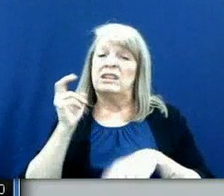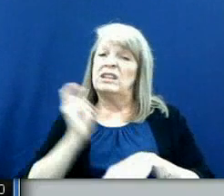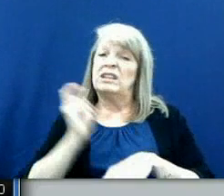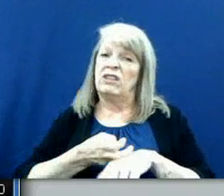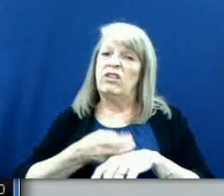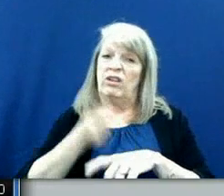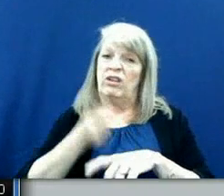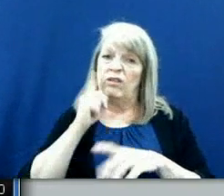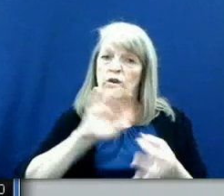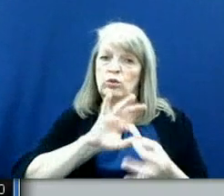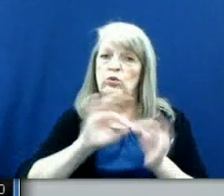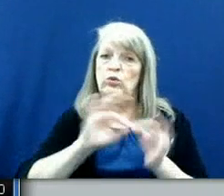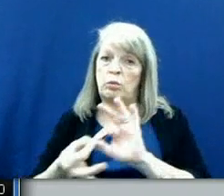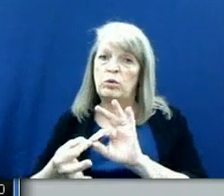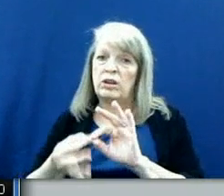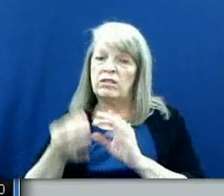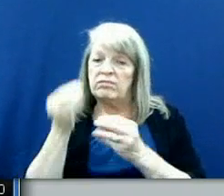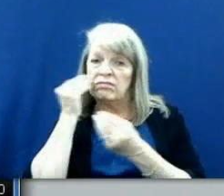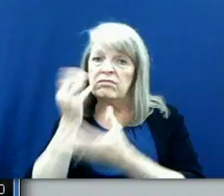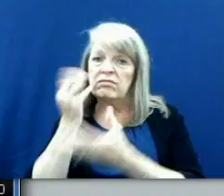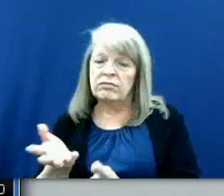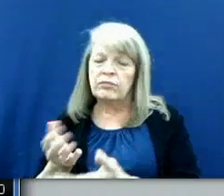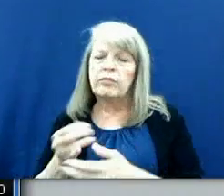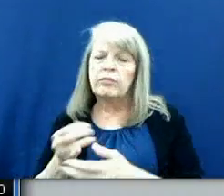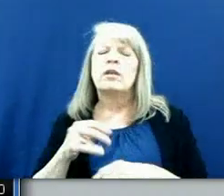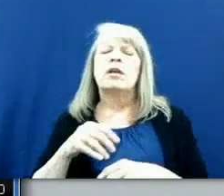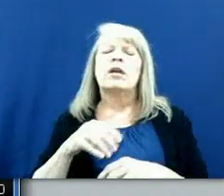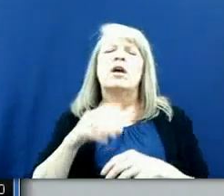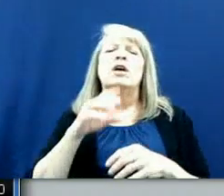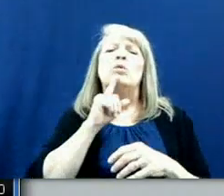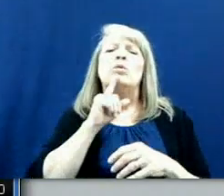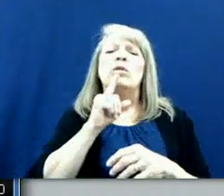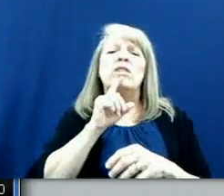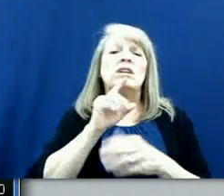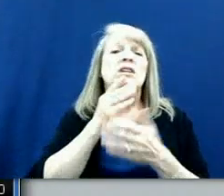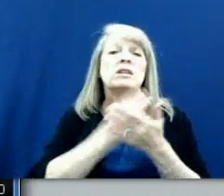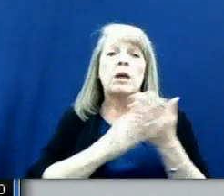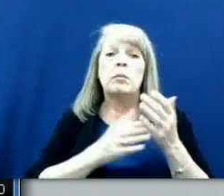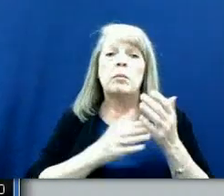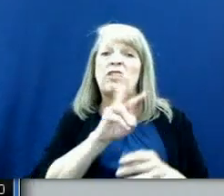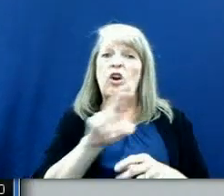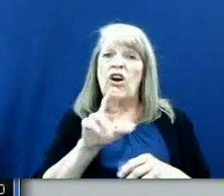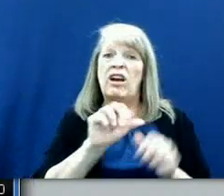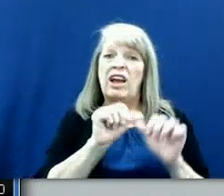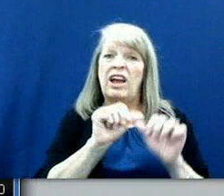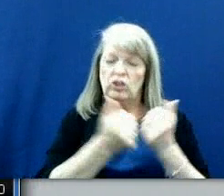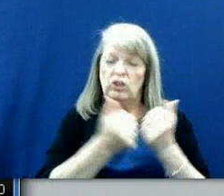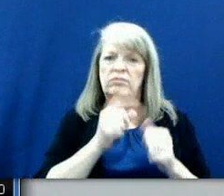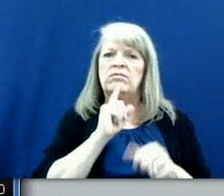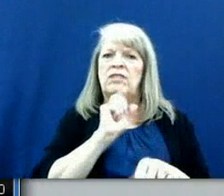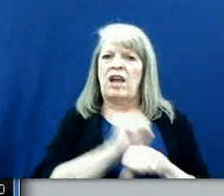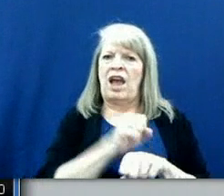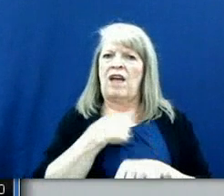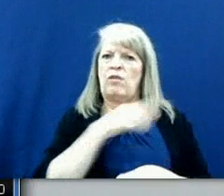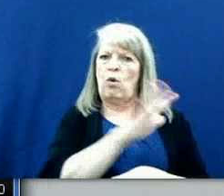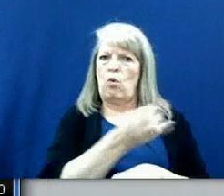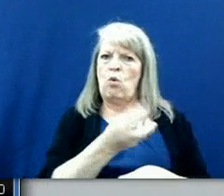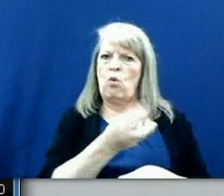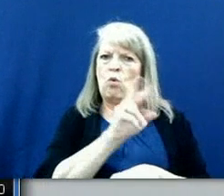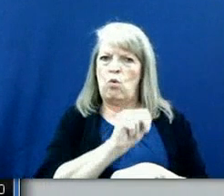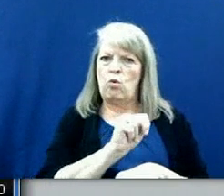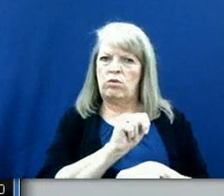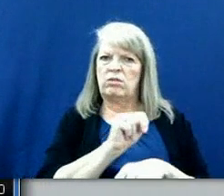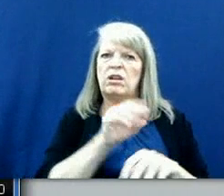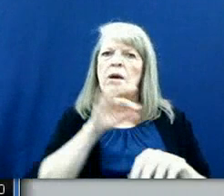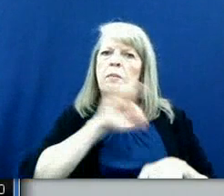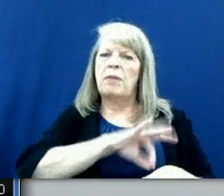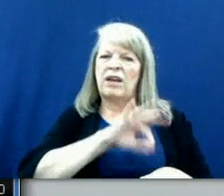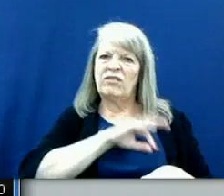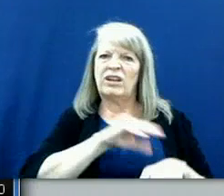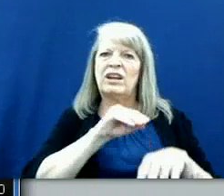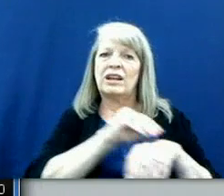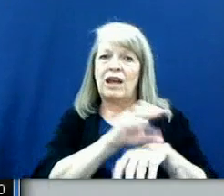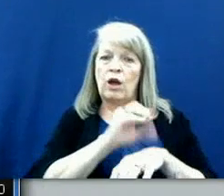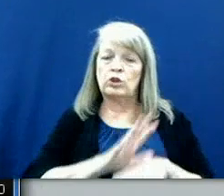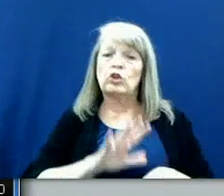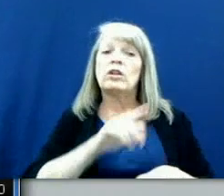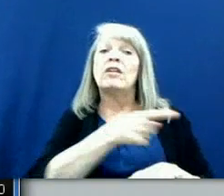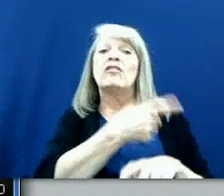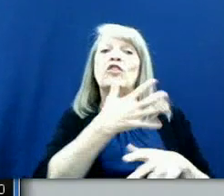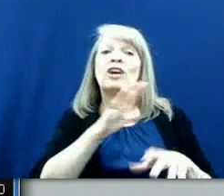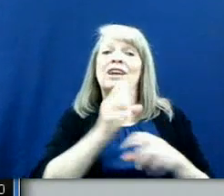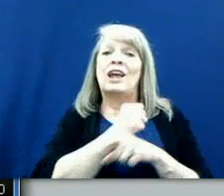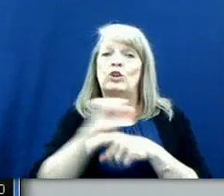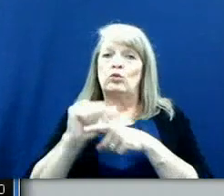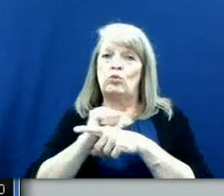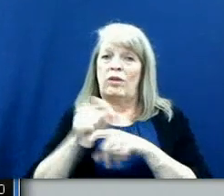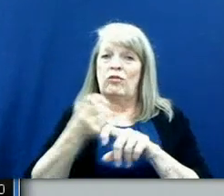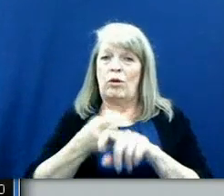interpret. In fact, some VR agencies have benefits counselors trained by Social Security to